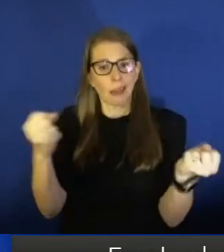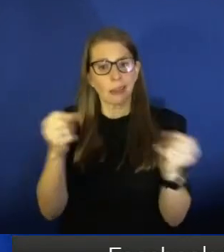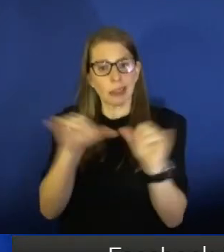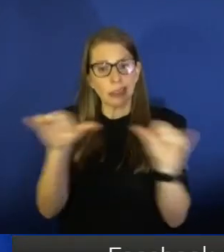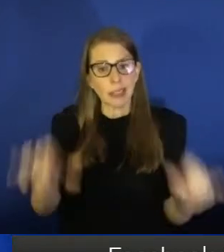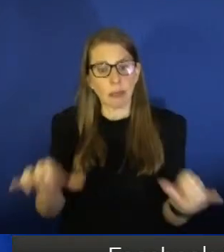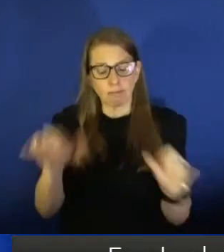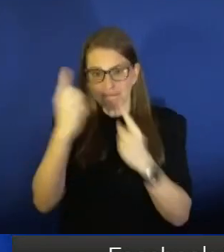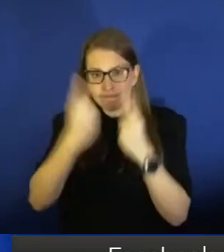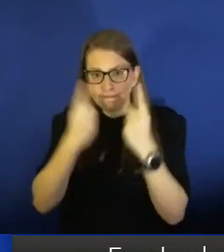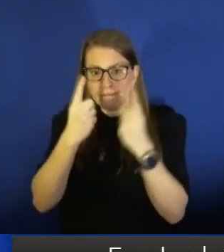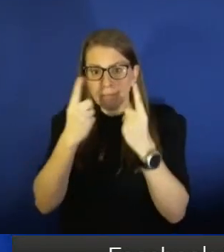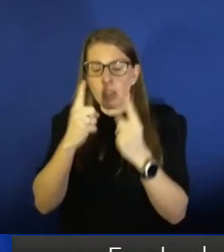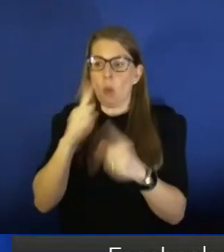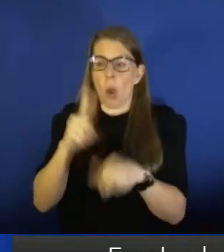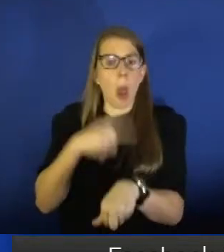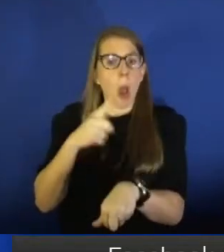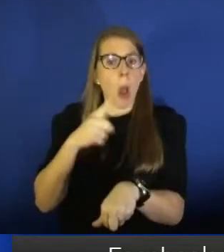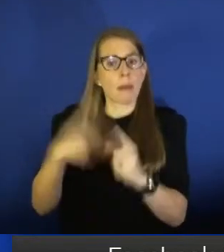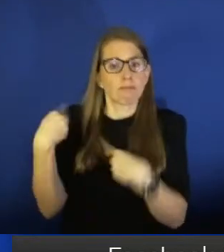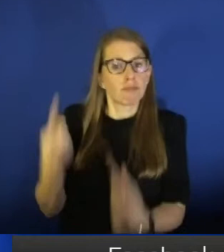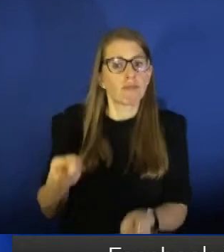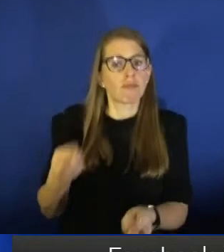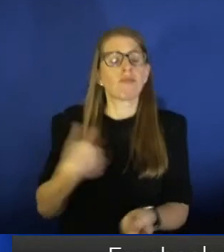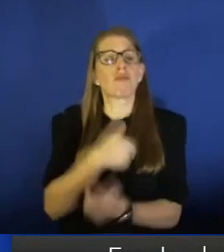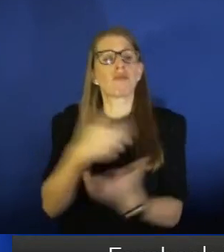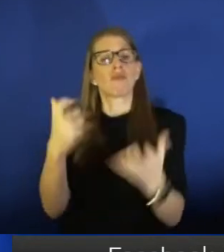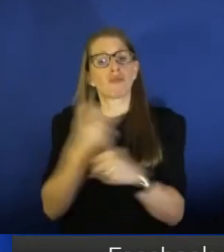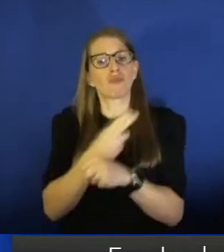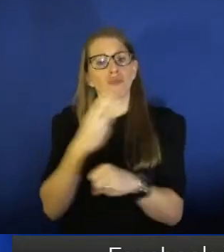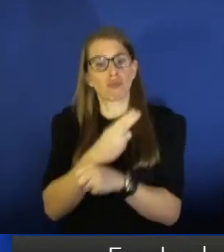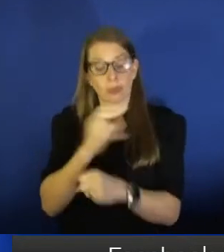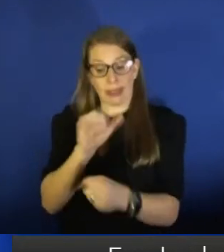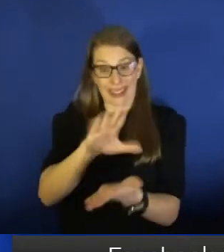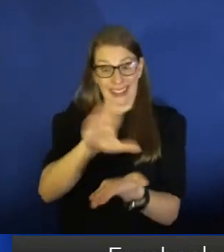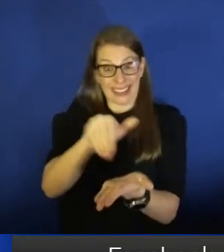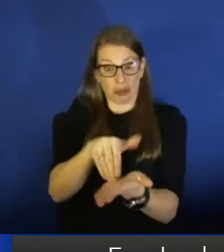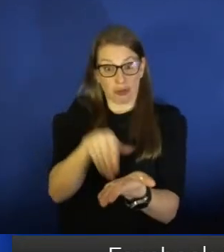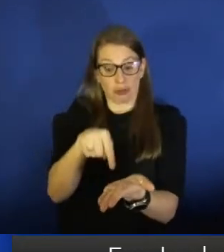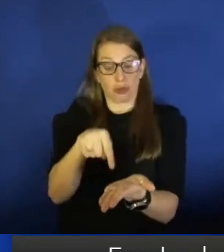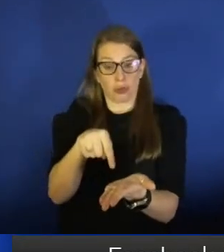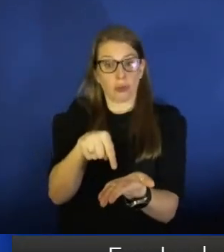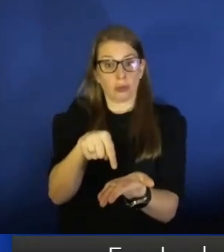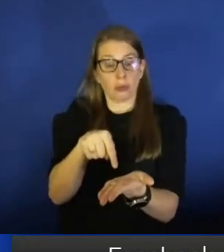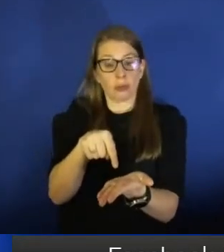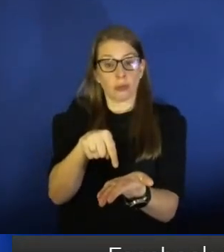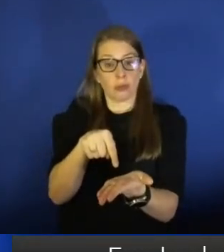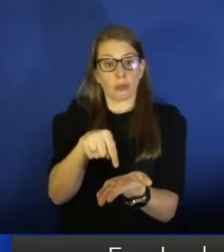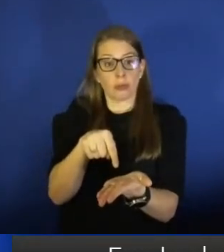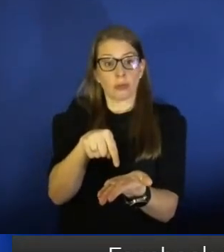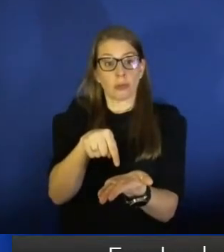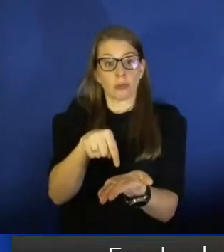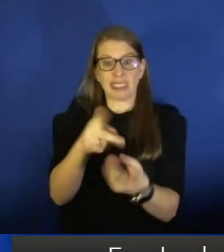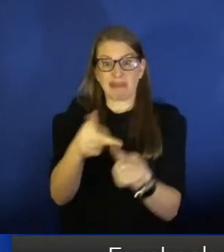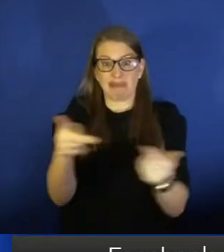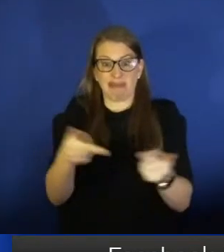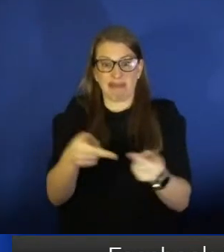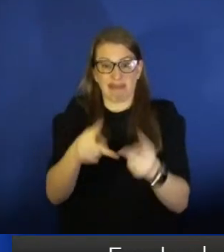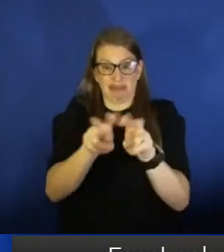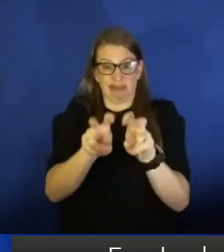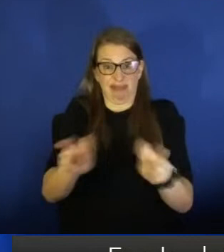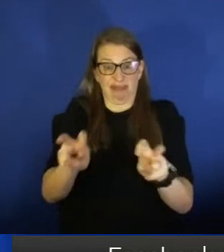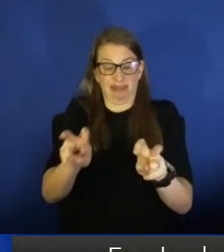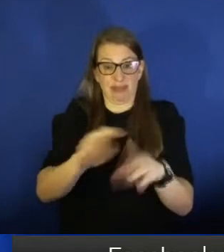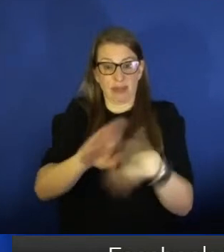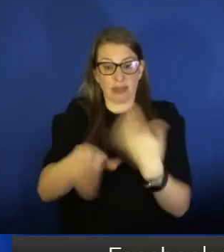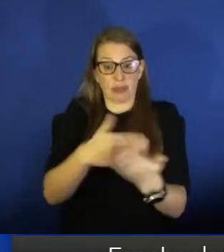of time. We wanted to use the center as a platform to look at all the aspects of rural